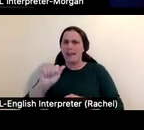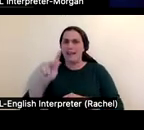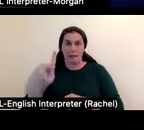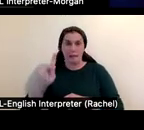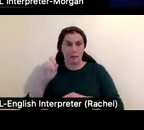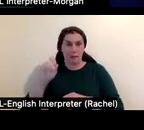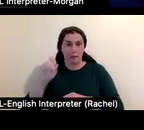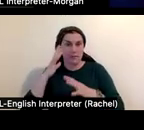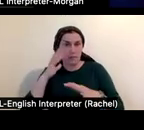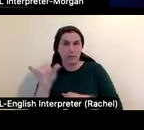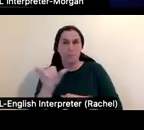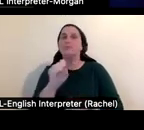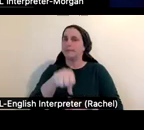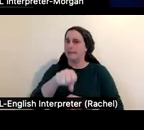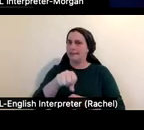yes. Yes.